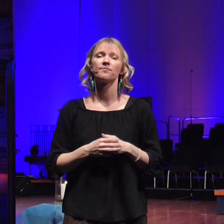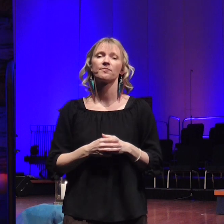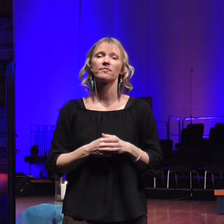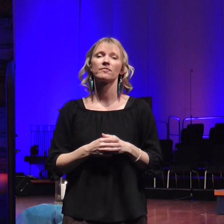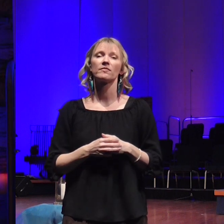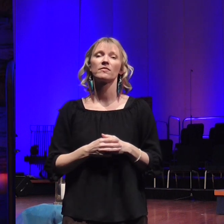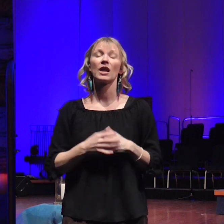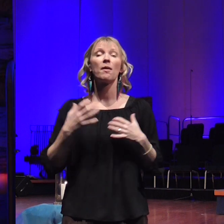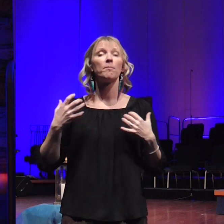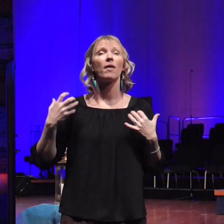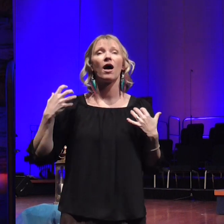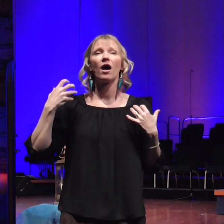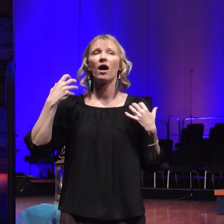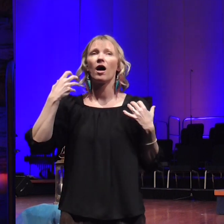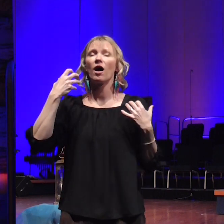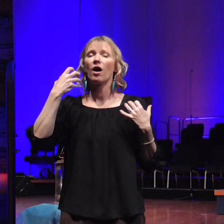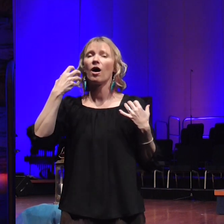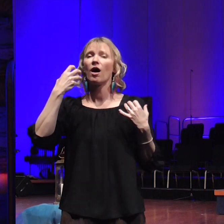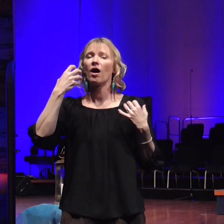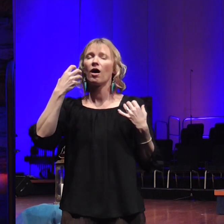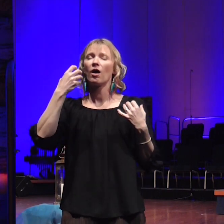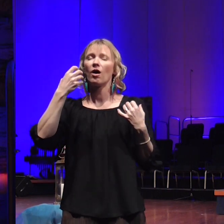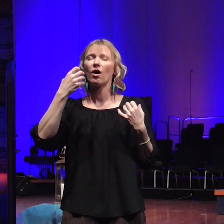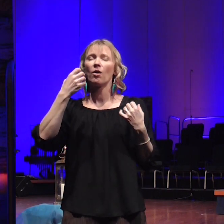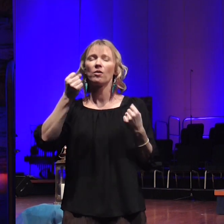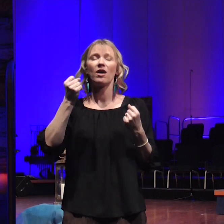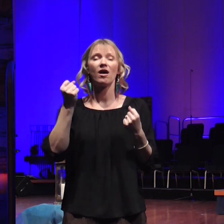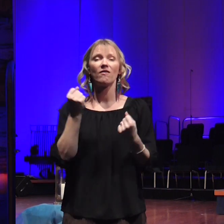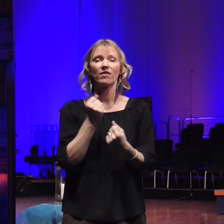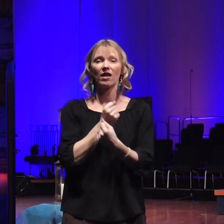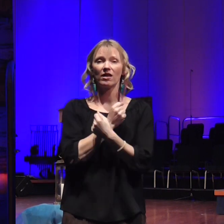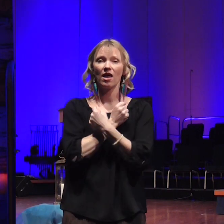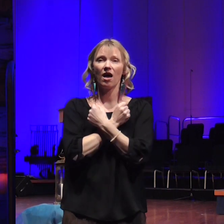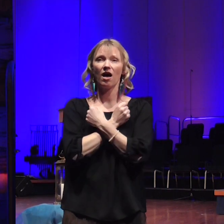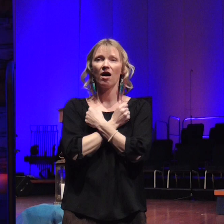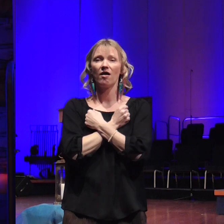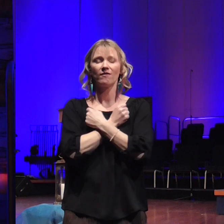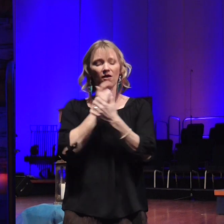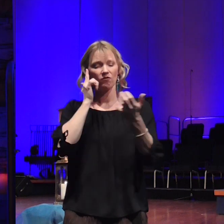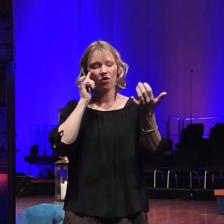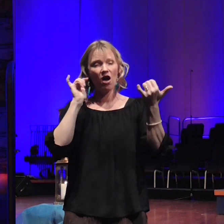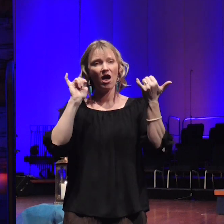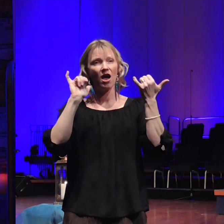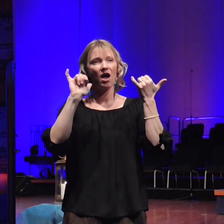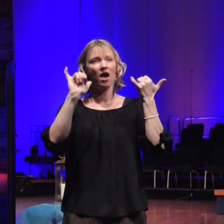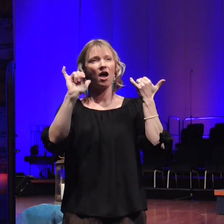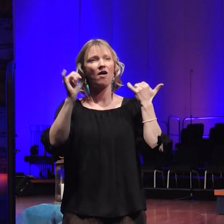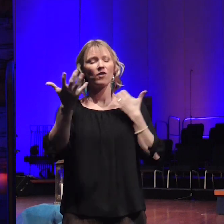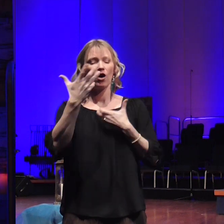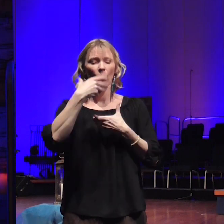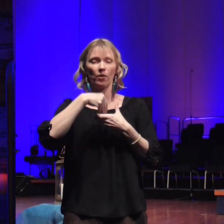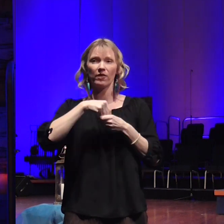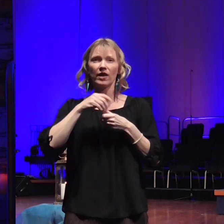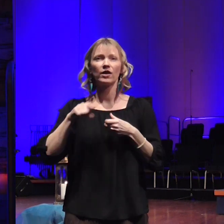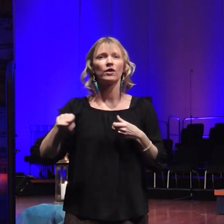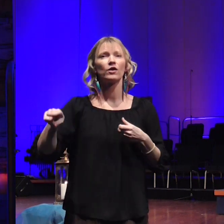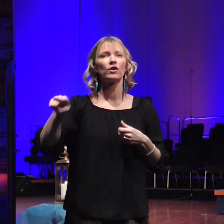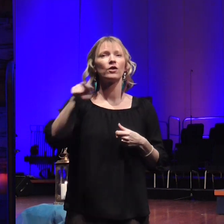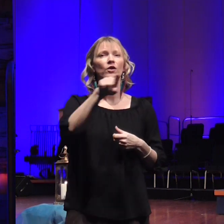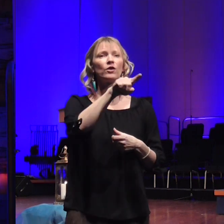It's the power of the love forever in you